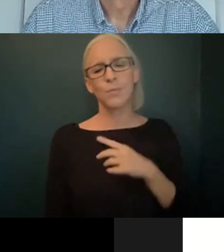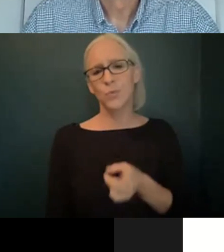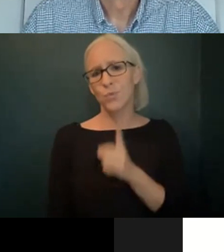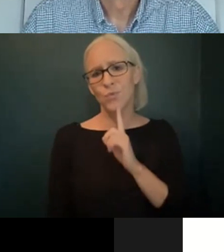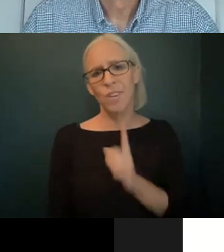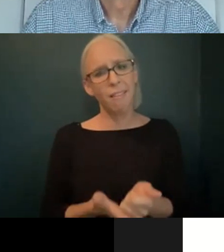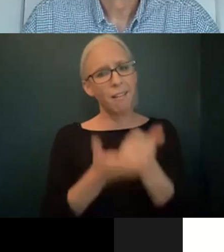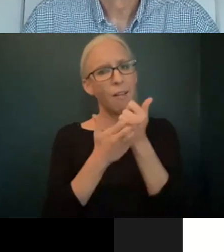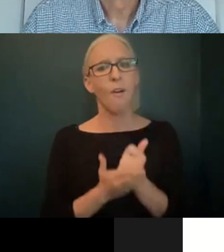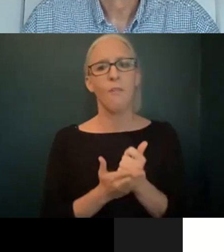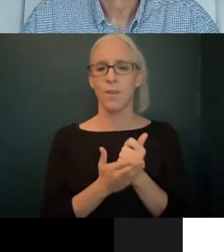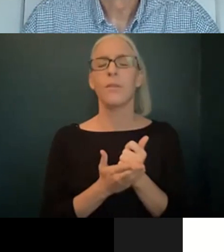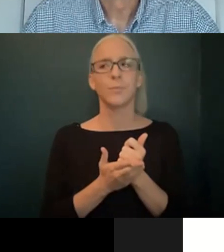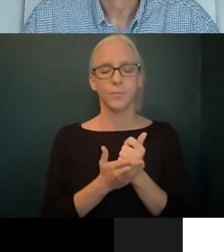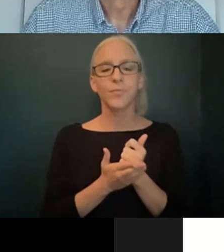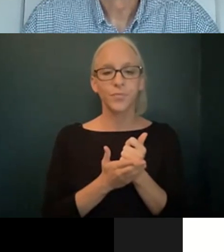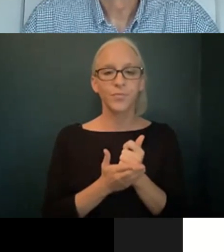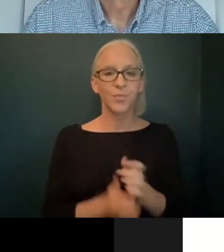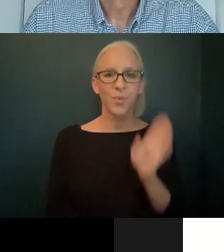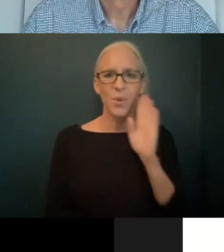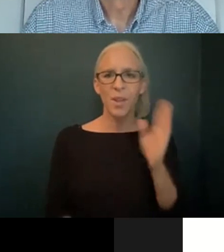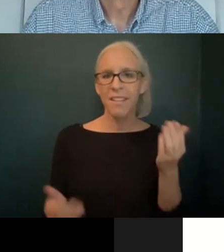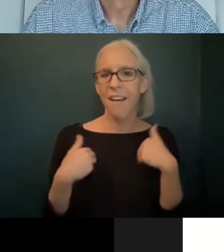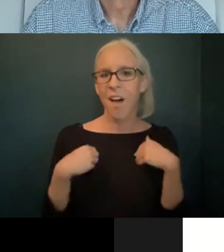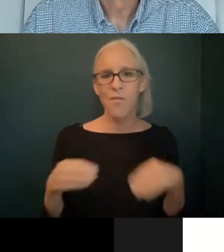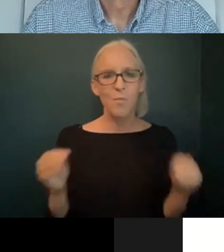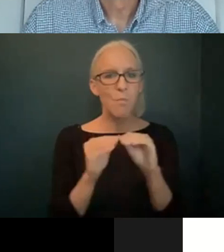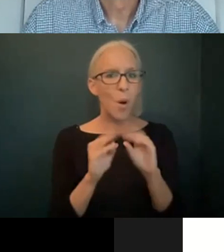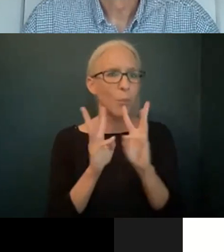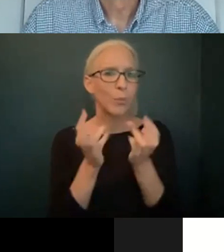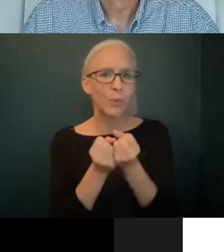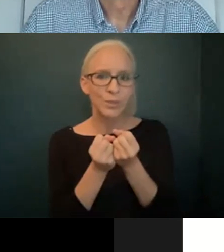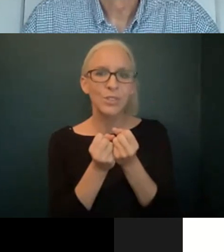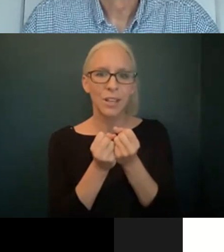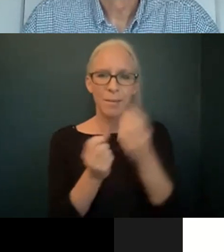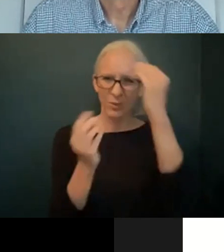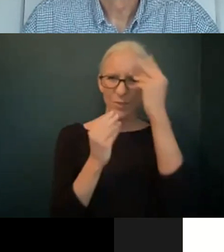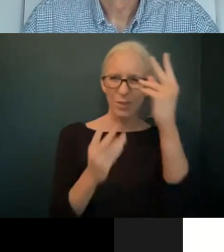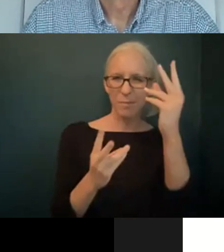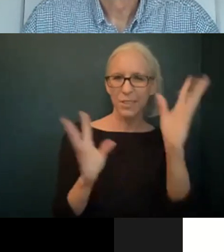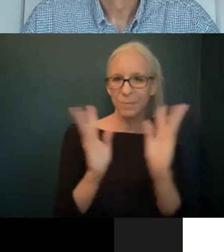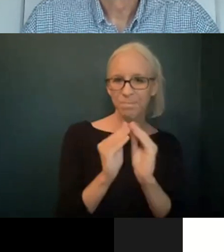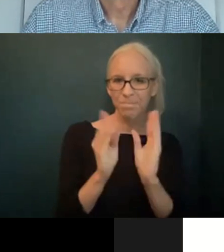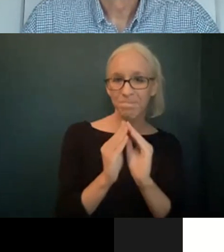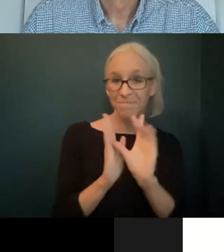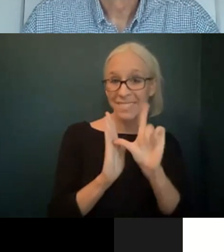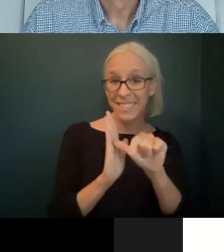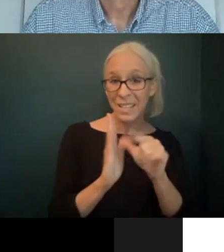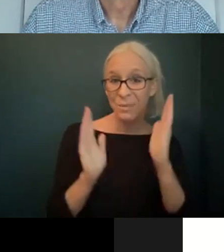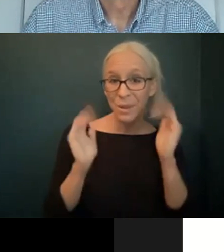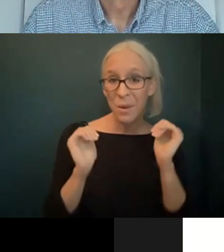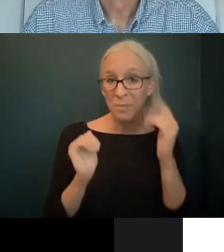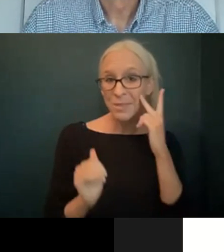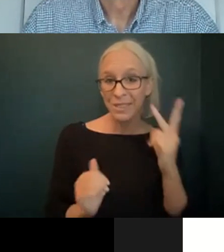thank you. We're going to have more programming coming up in the near future. And we hope to see you again. And we hope to get